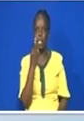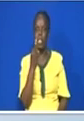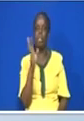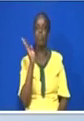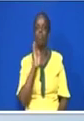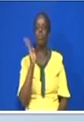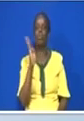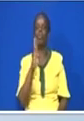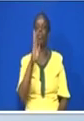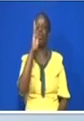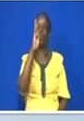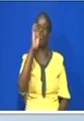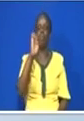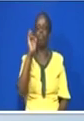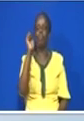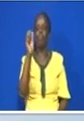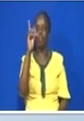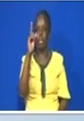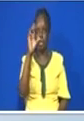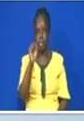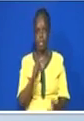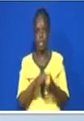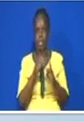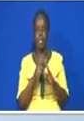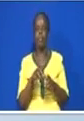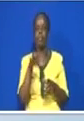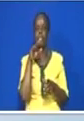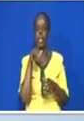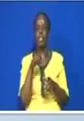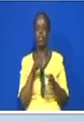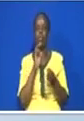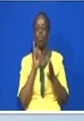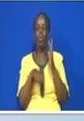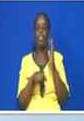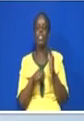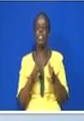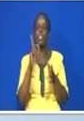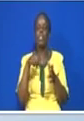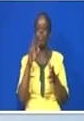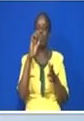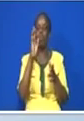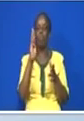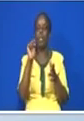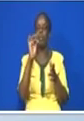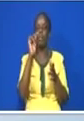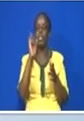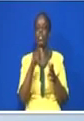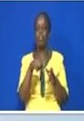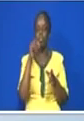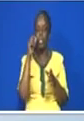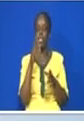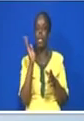blue beads. And therefore, we are being asked, what is the probability of picking a blue